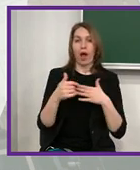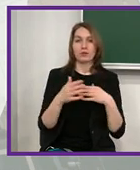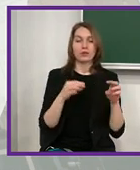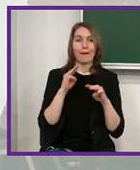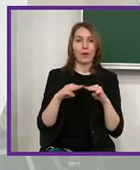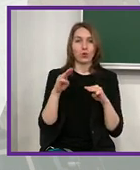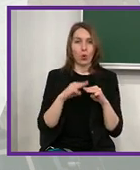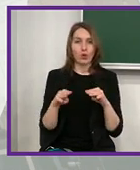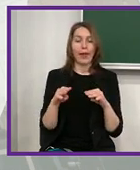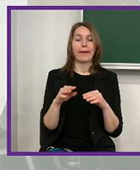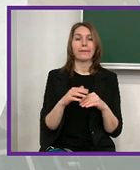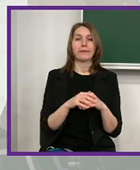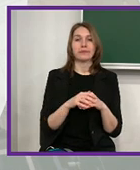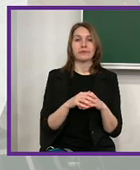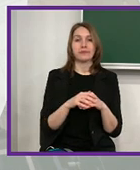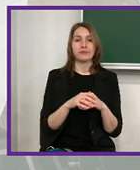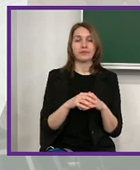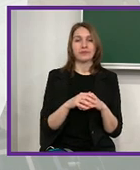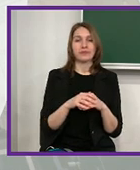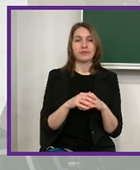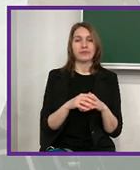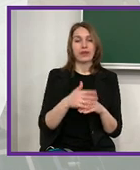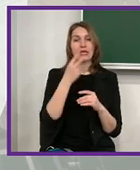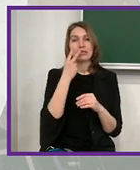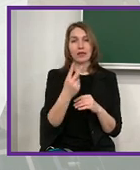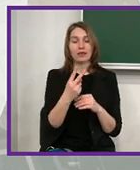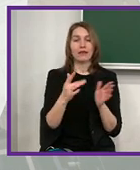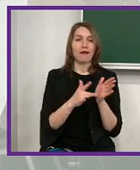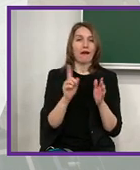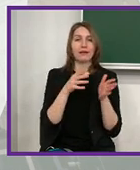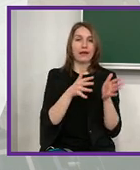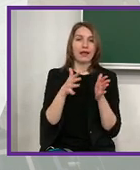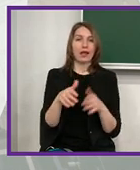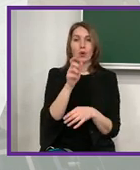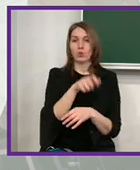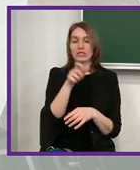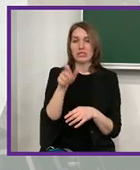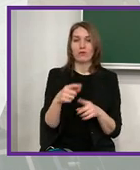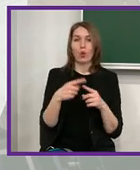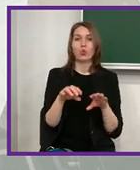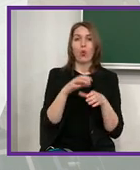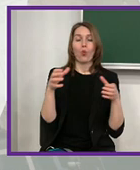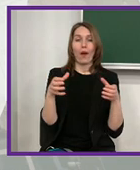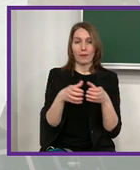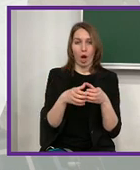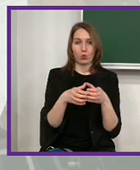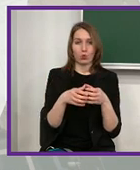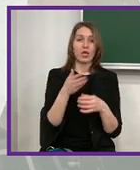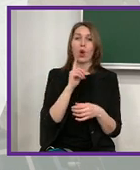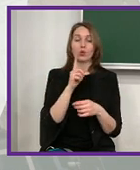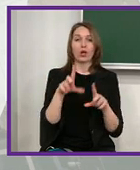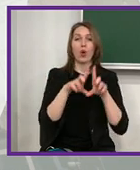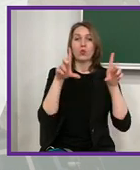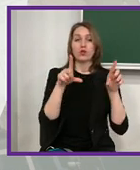as impacts on people. That means that you look not only at what the company is doing in terms of its input, its